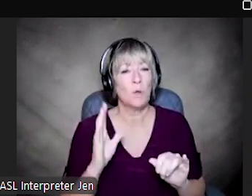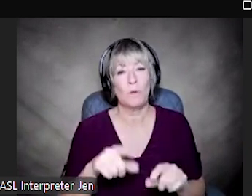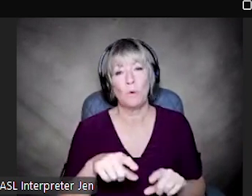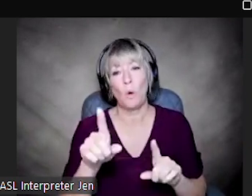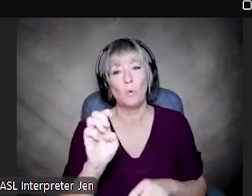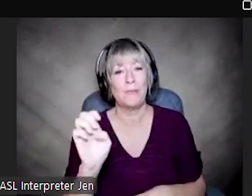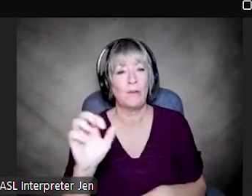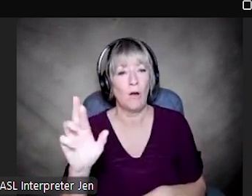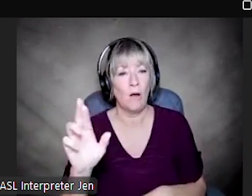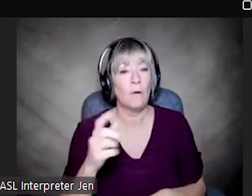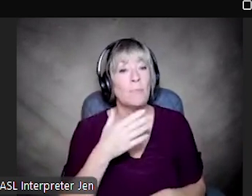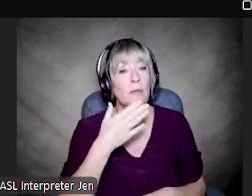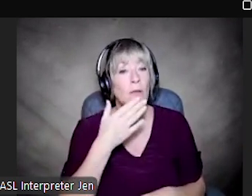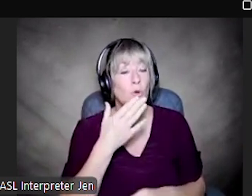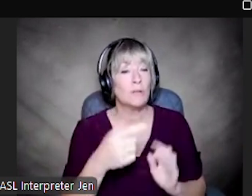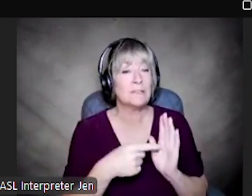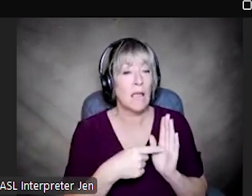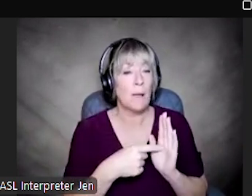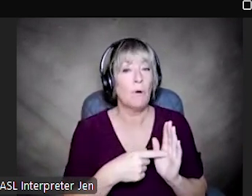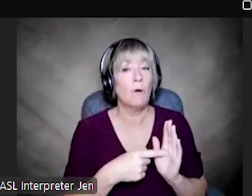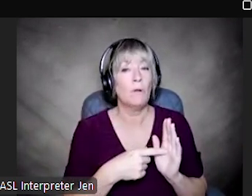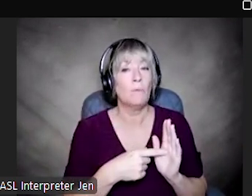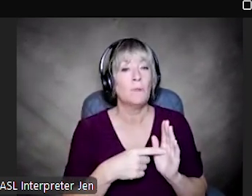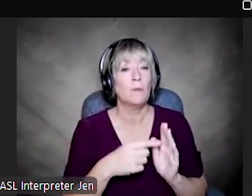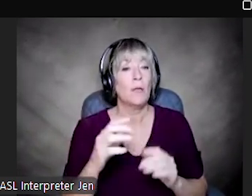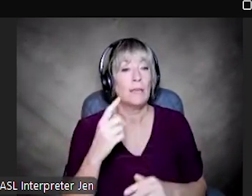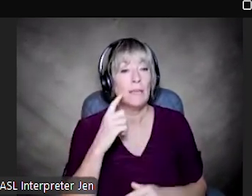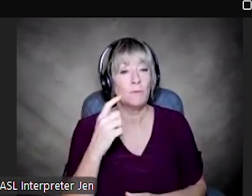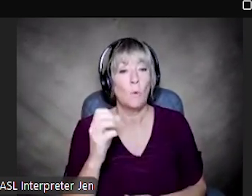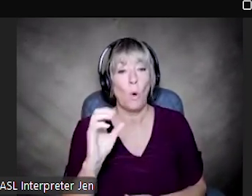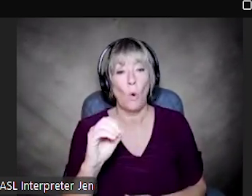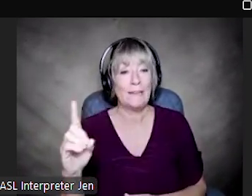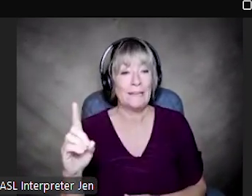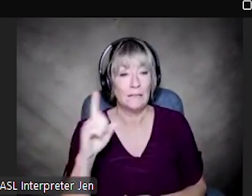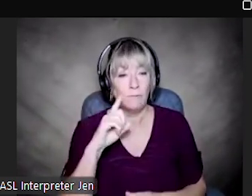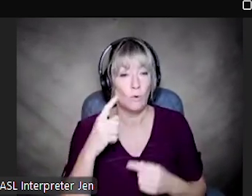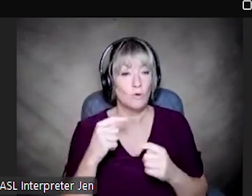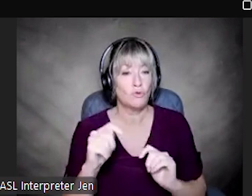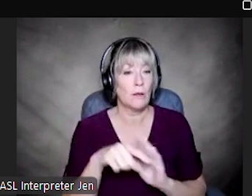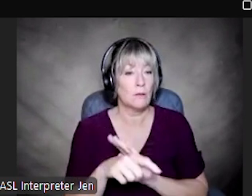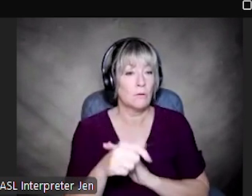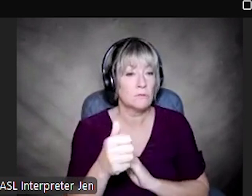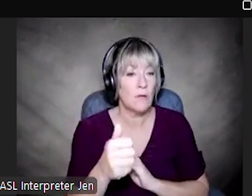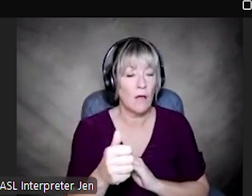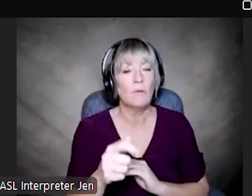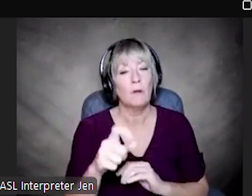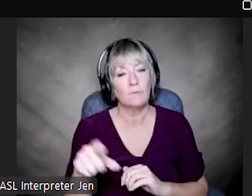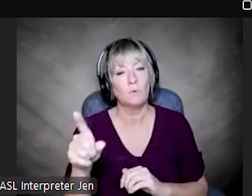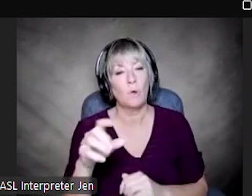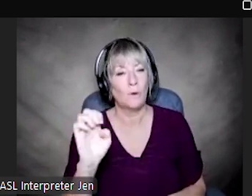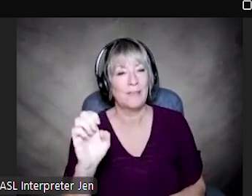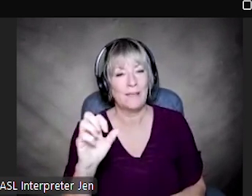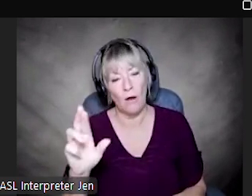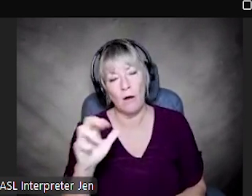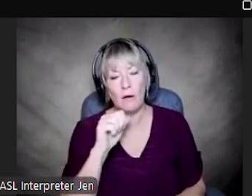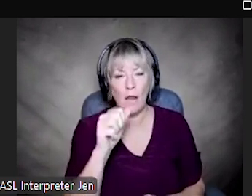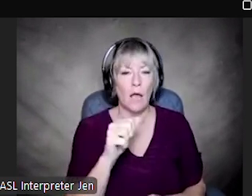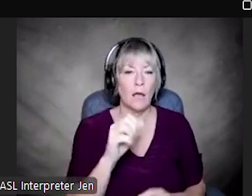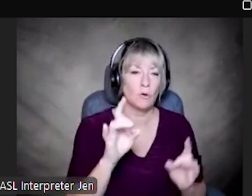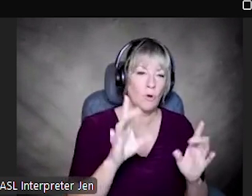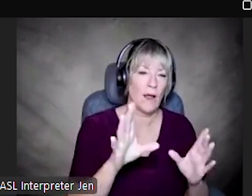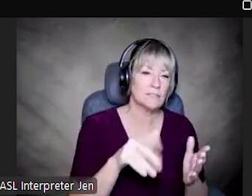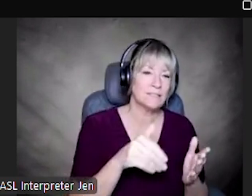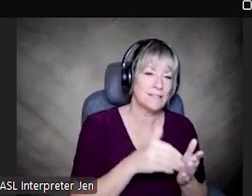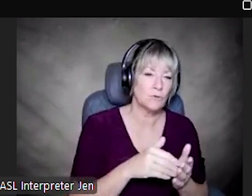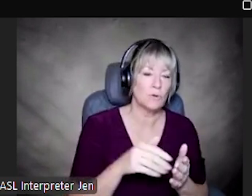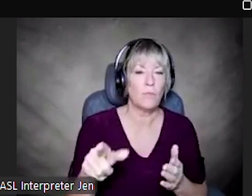ERs. And I think the best example of that is if you take an overdose in a suicide attempt, you're going to need to go to the ER rather than to a crisis center so